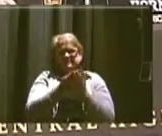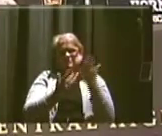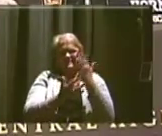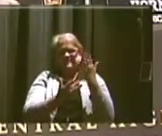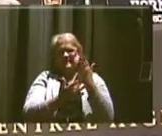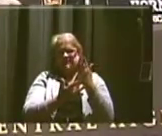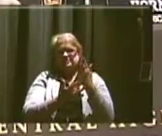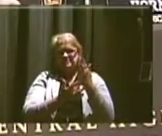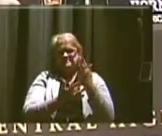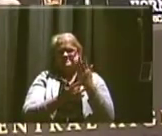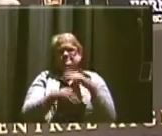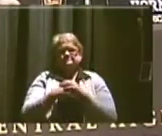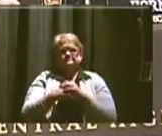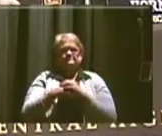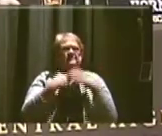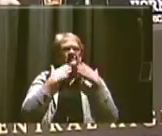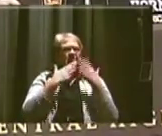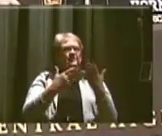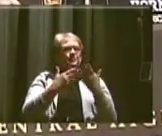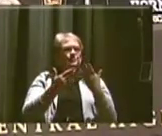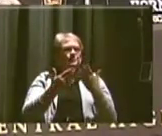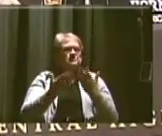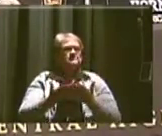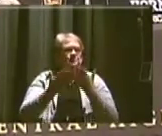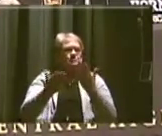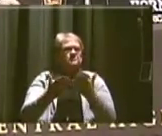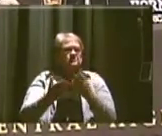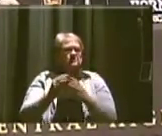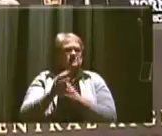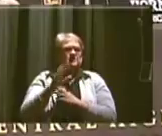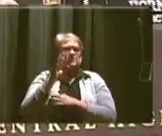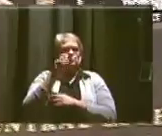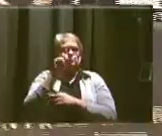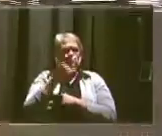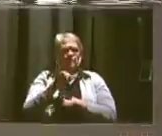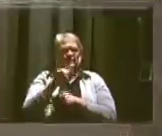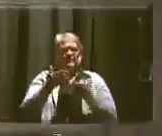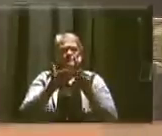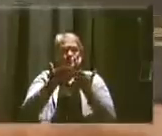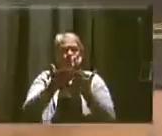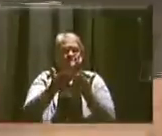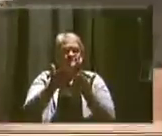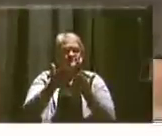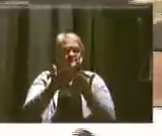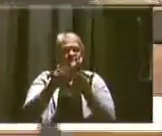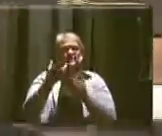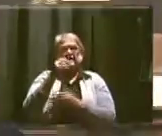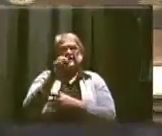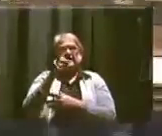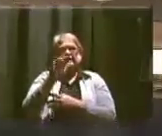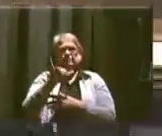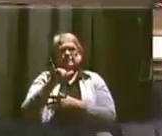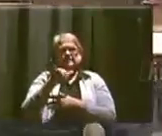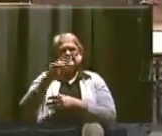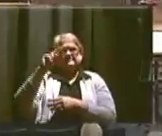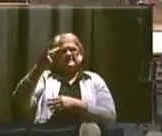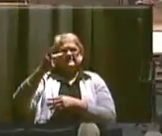Okay, thank you. Is there a motion on this item? Okay, Mr. Brady moves to approve. Mr. Hathaway seconds. All